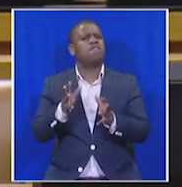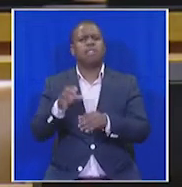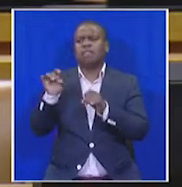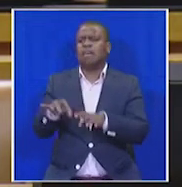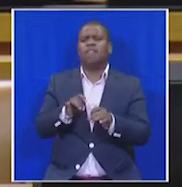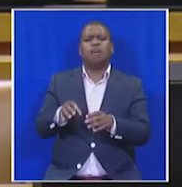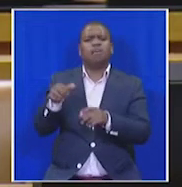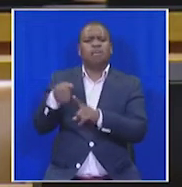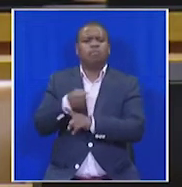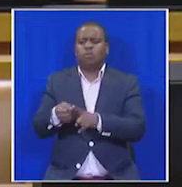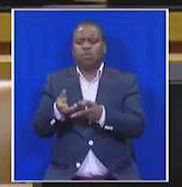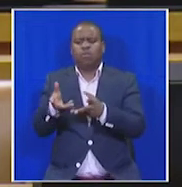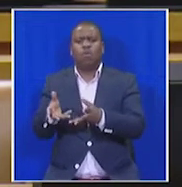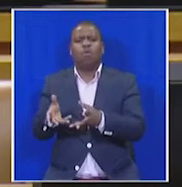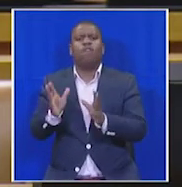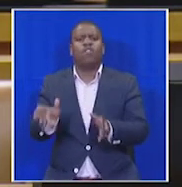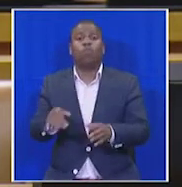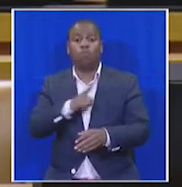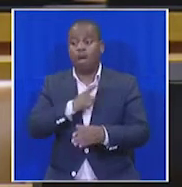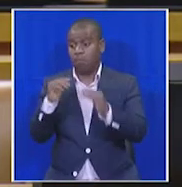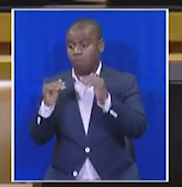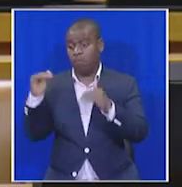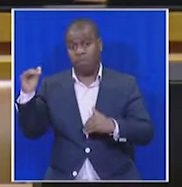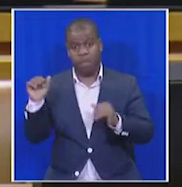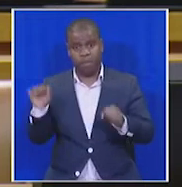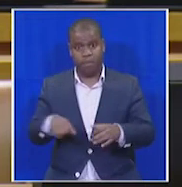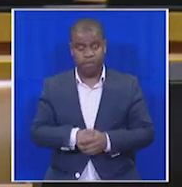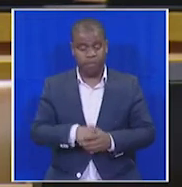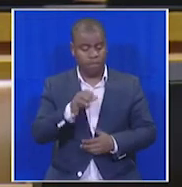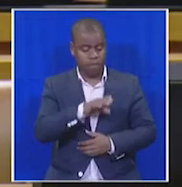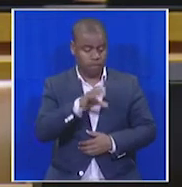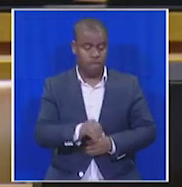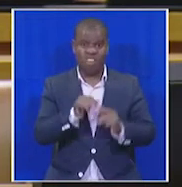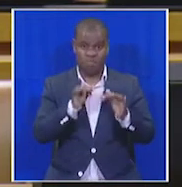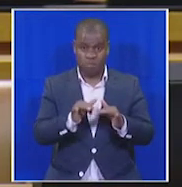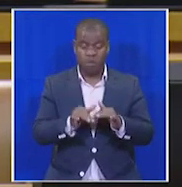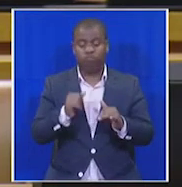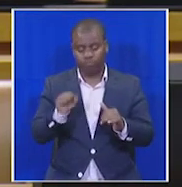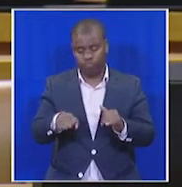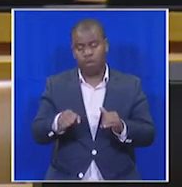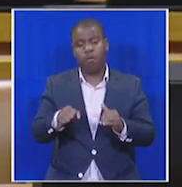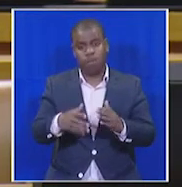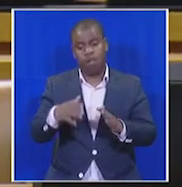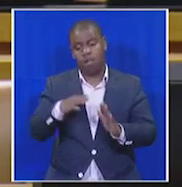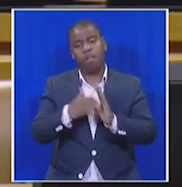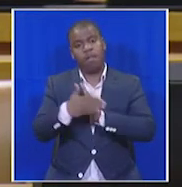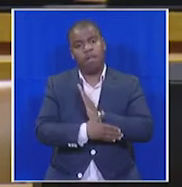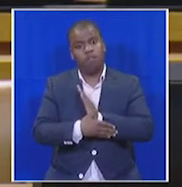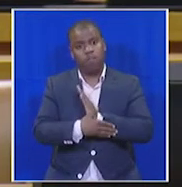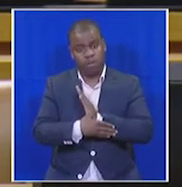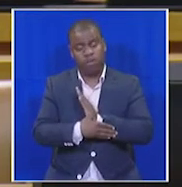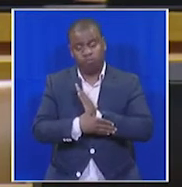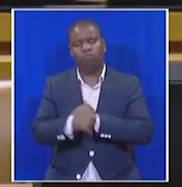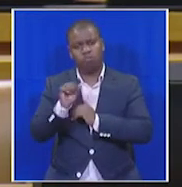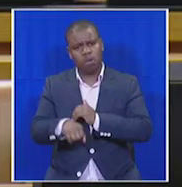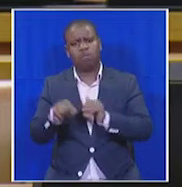inequality. All the people of South Africa in this developmental state where we have democracy should